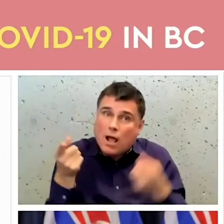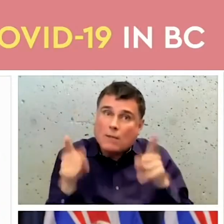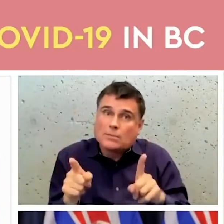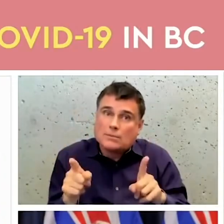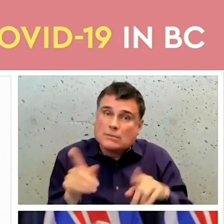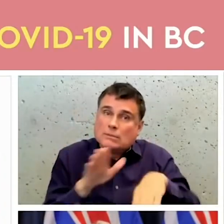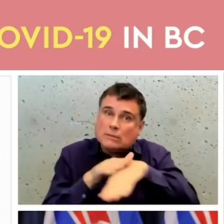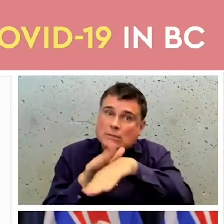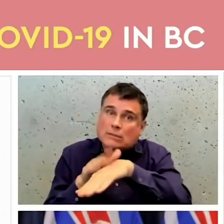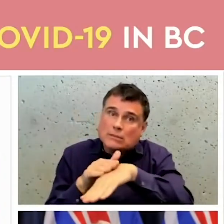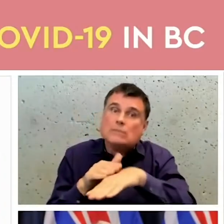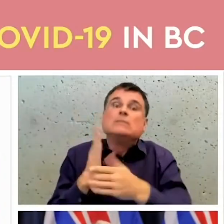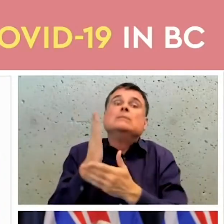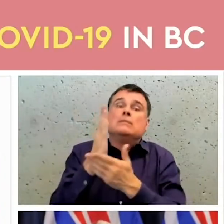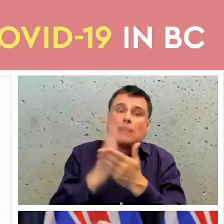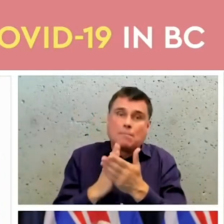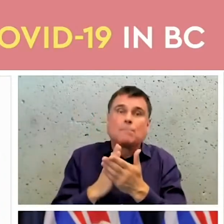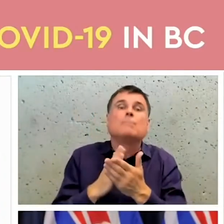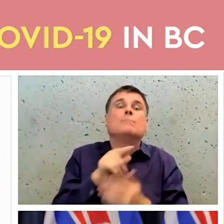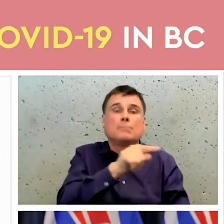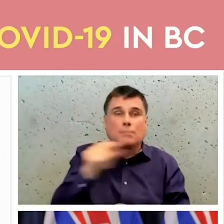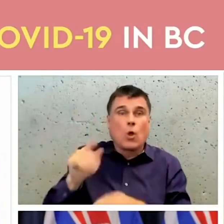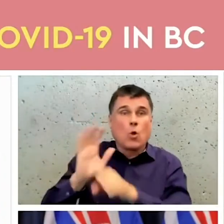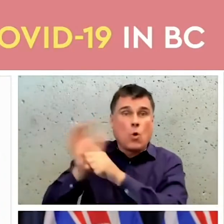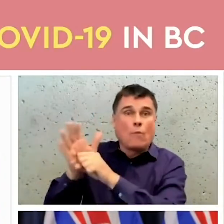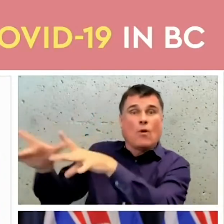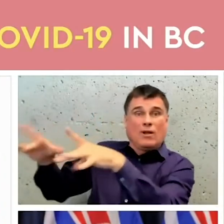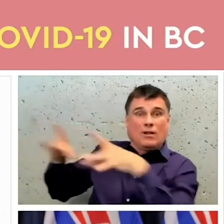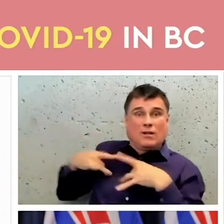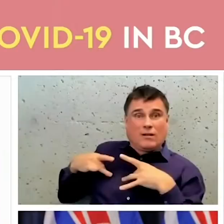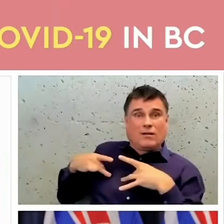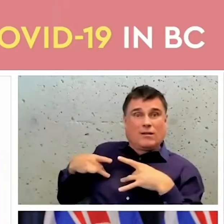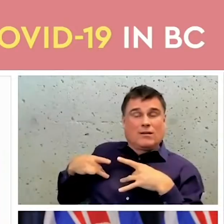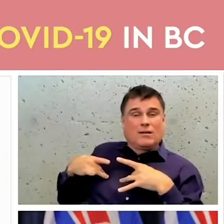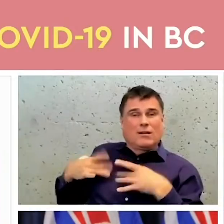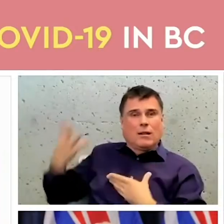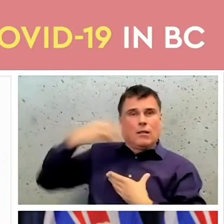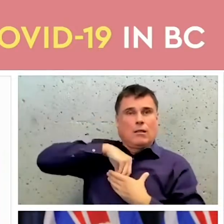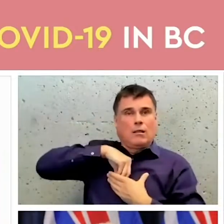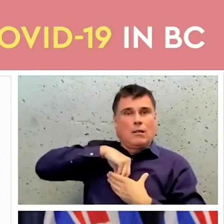with MISC, the inflammatory syndrome caused by COVID-19.